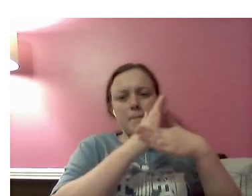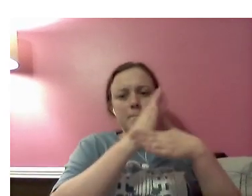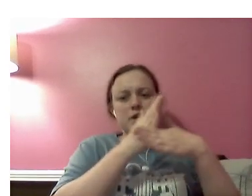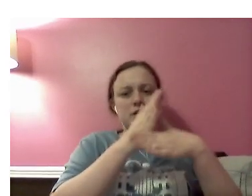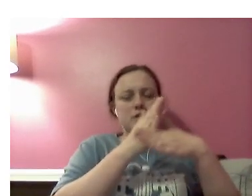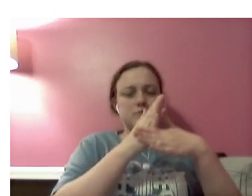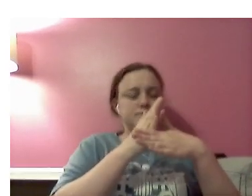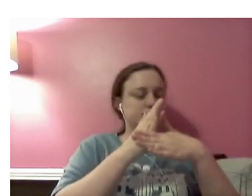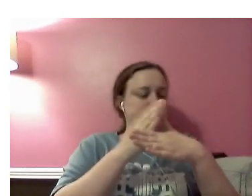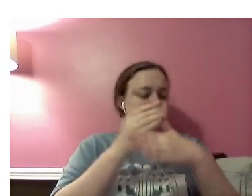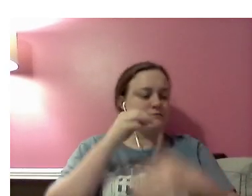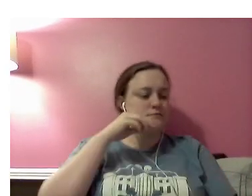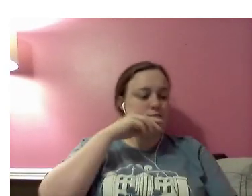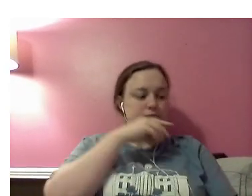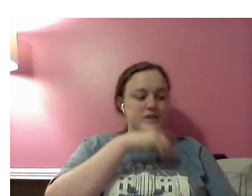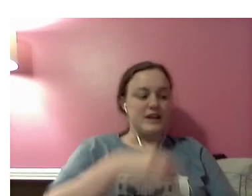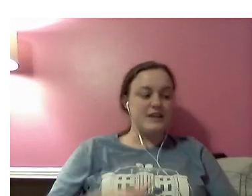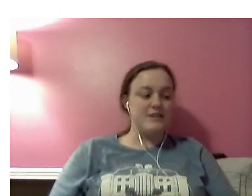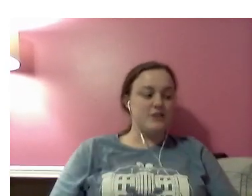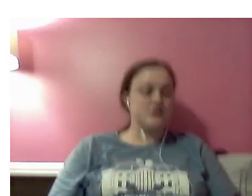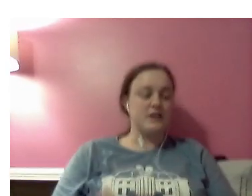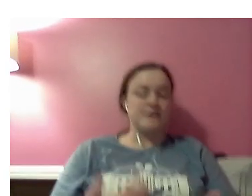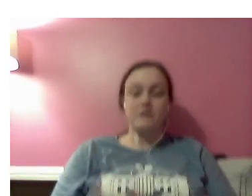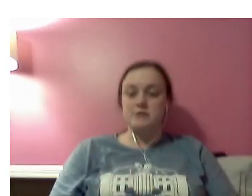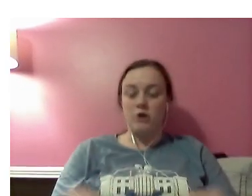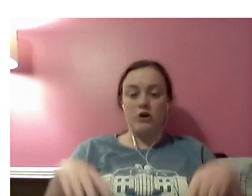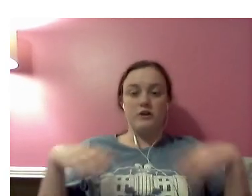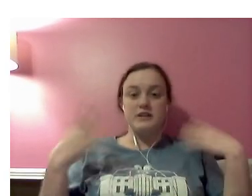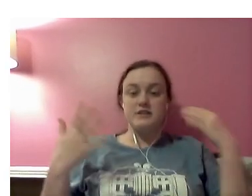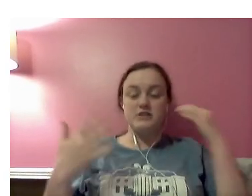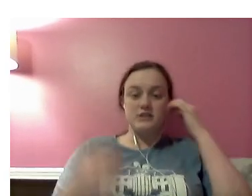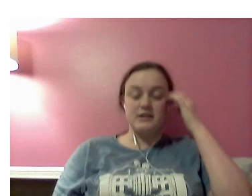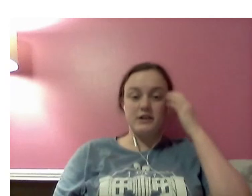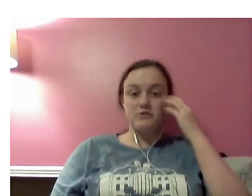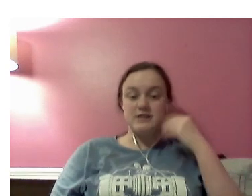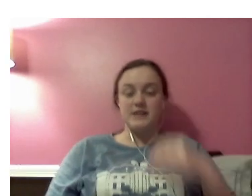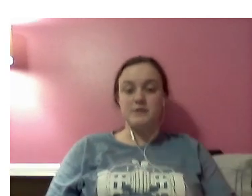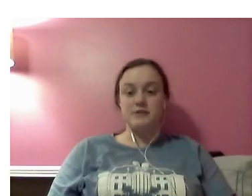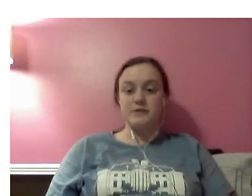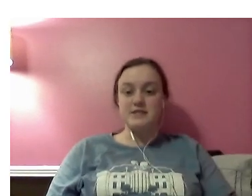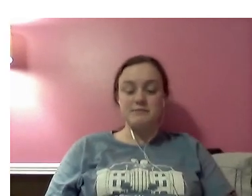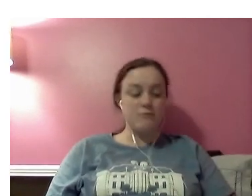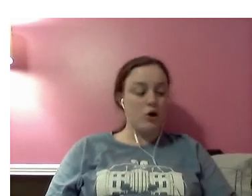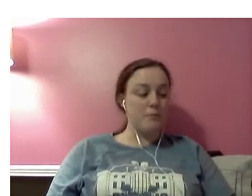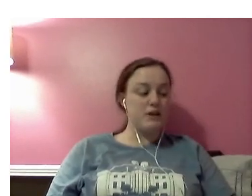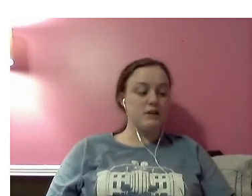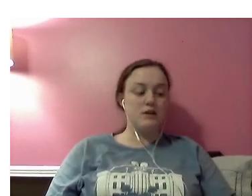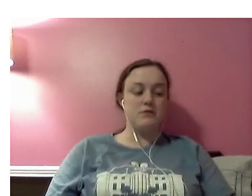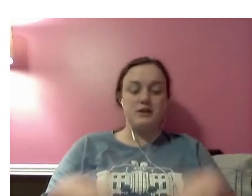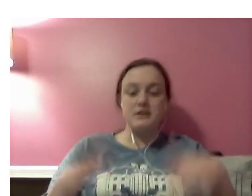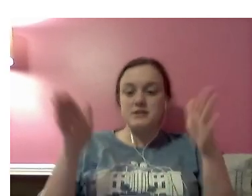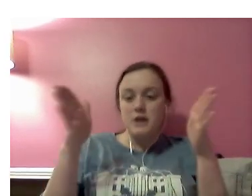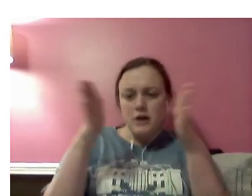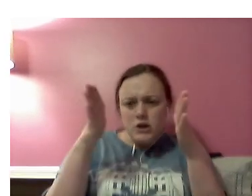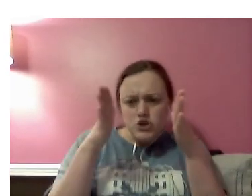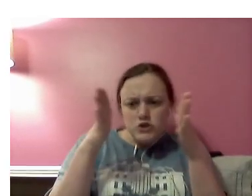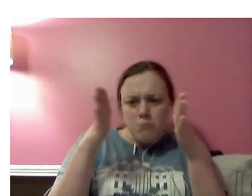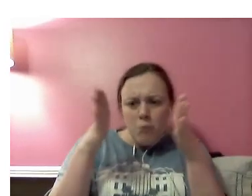Small medium. And then your sign for small is just like you signed with small medium, and